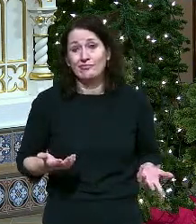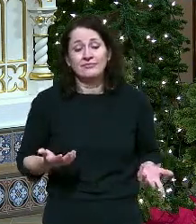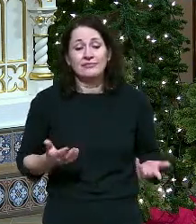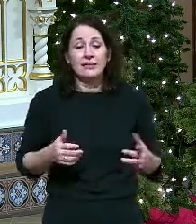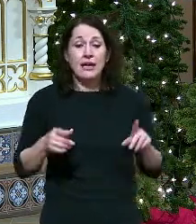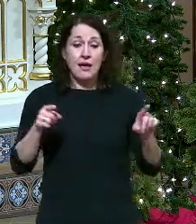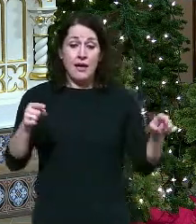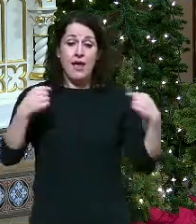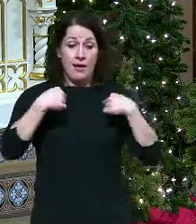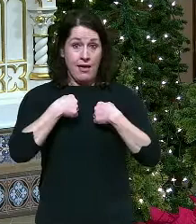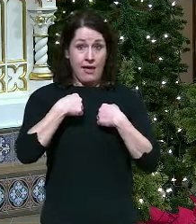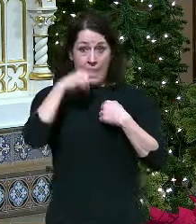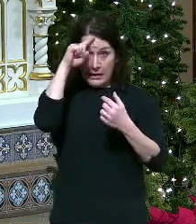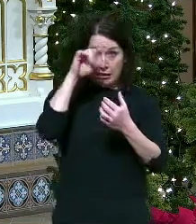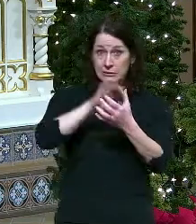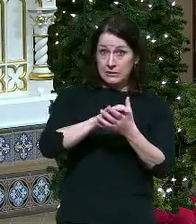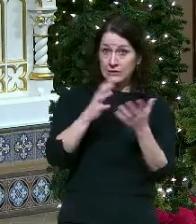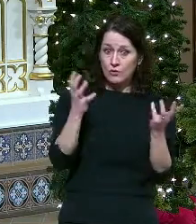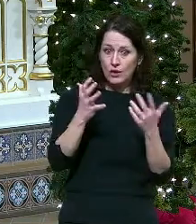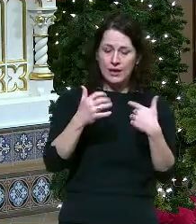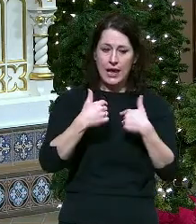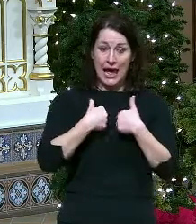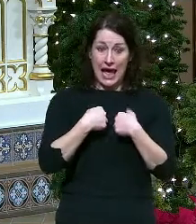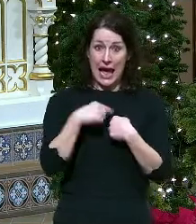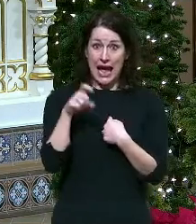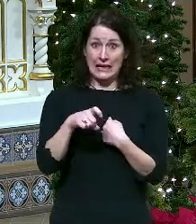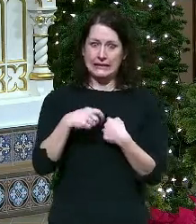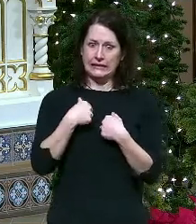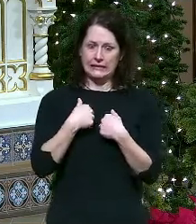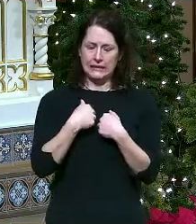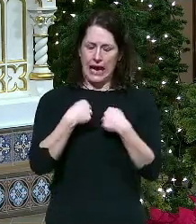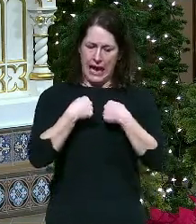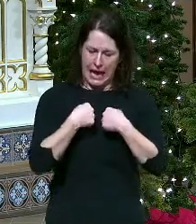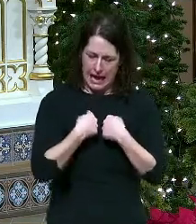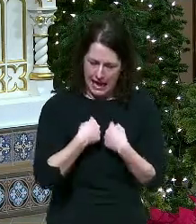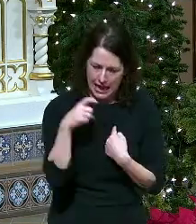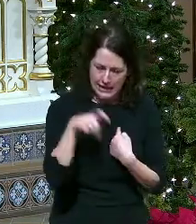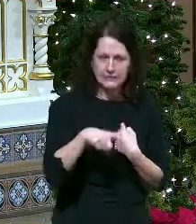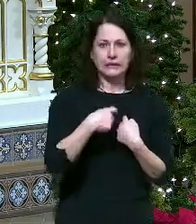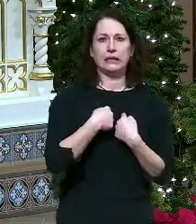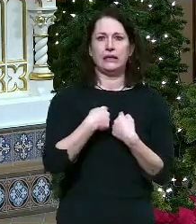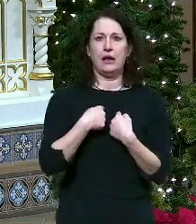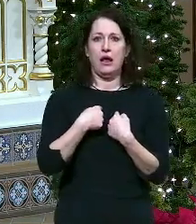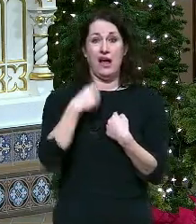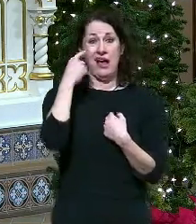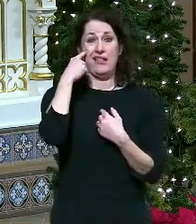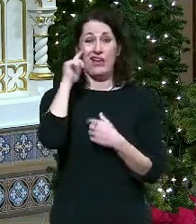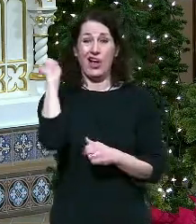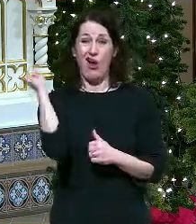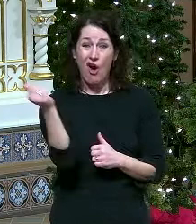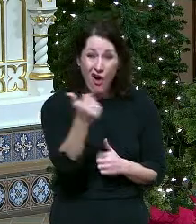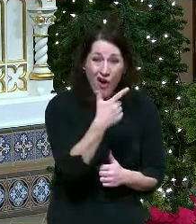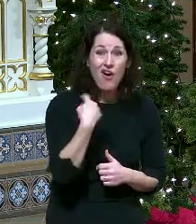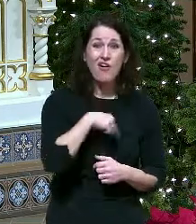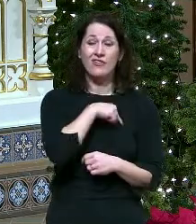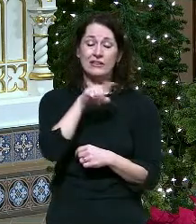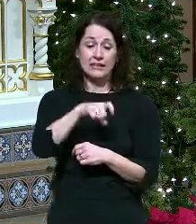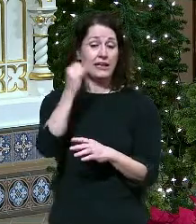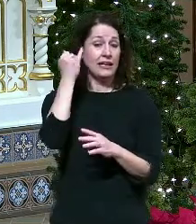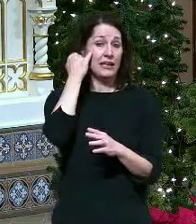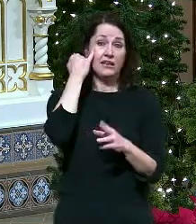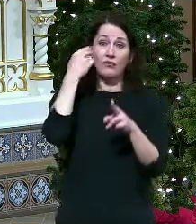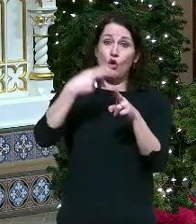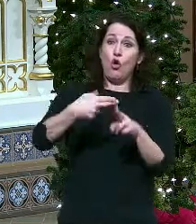What I believe I need to hear, what all of us who